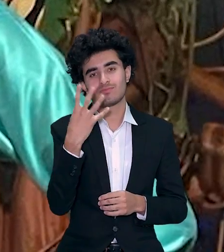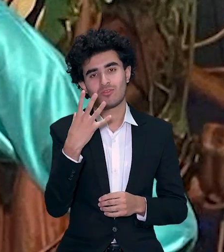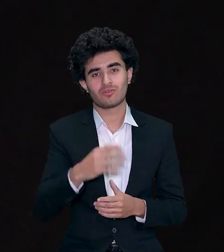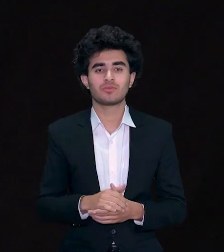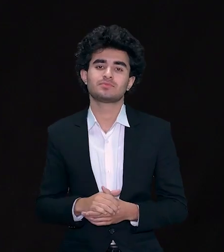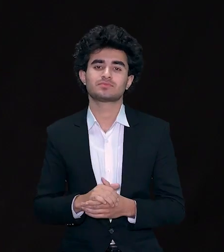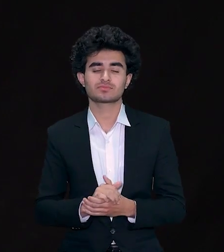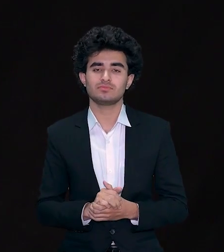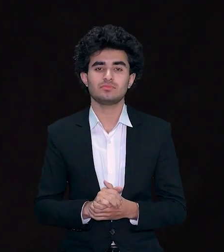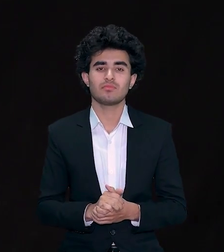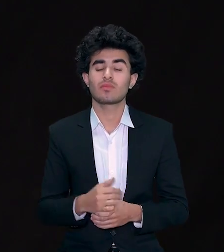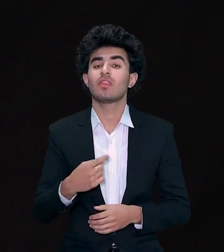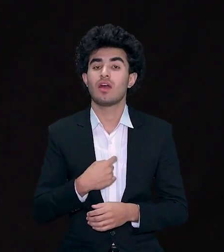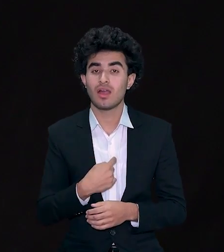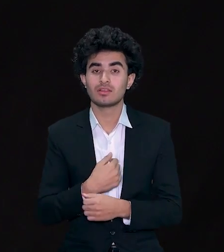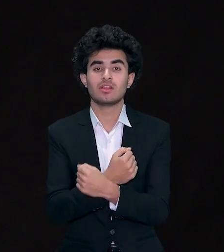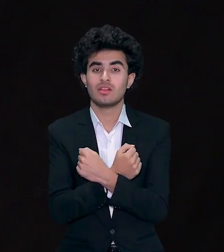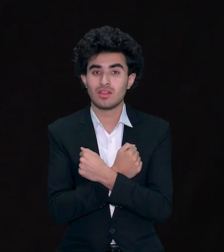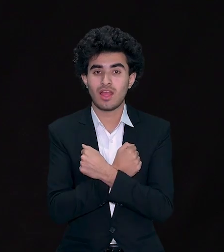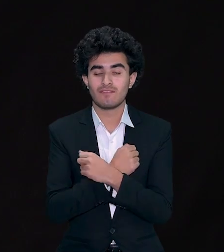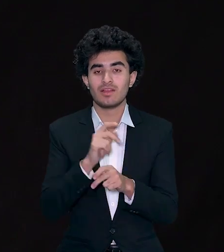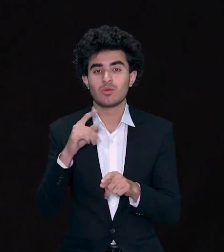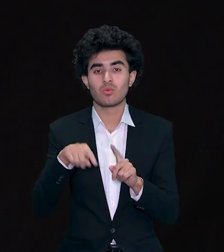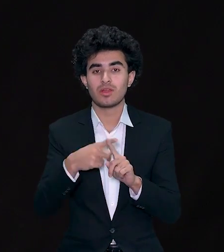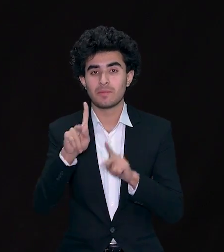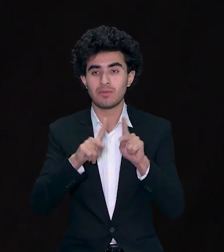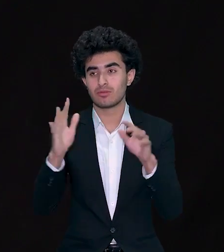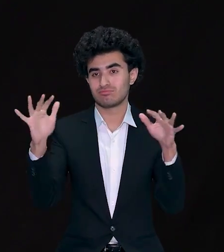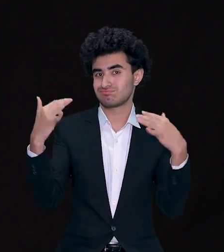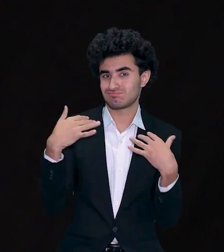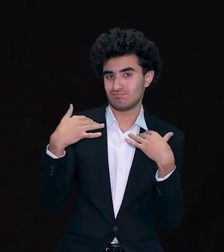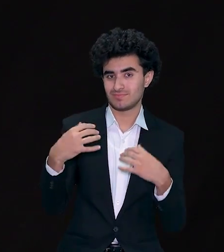beautiful. I love having attention,